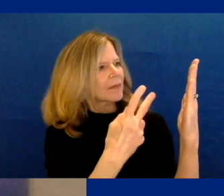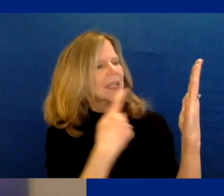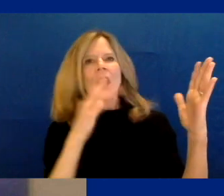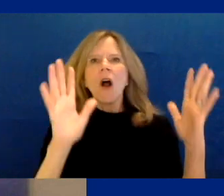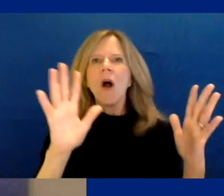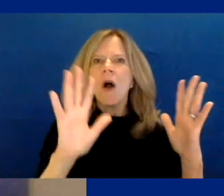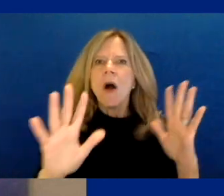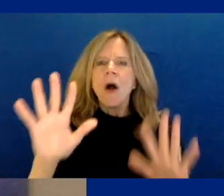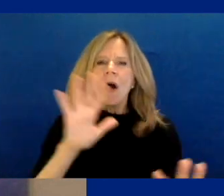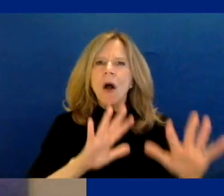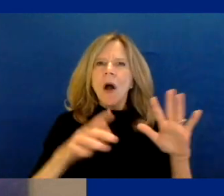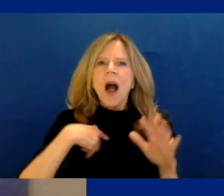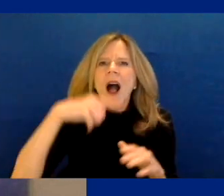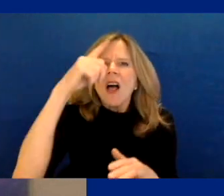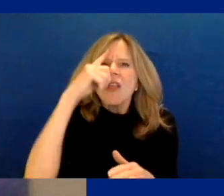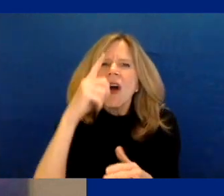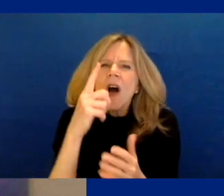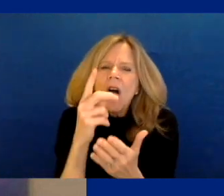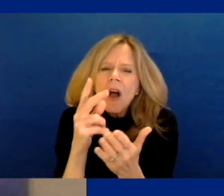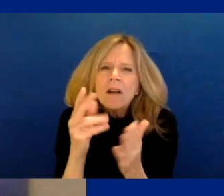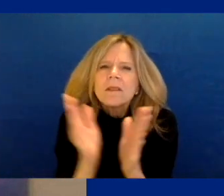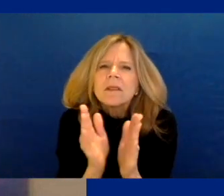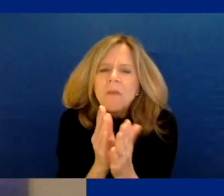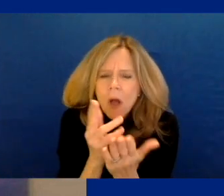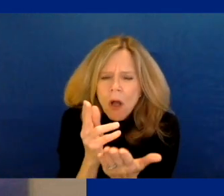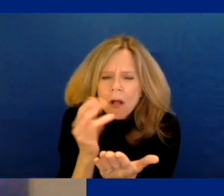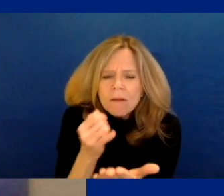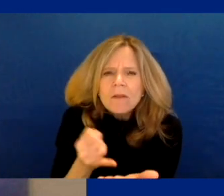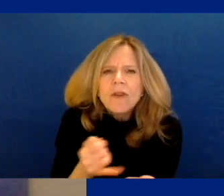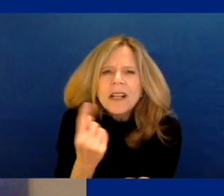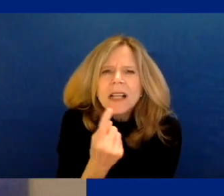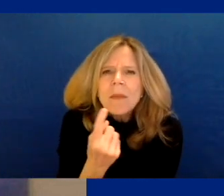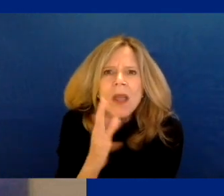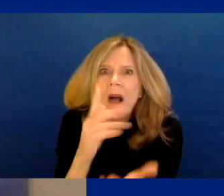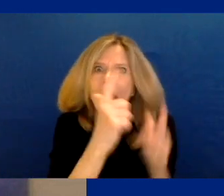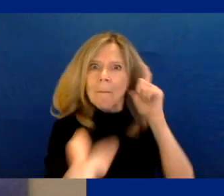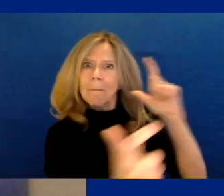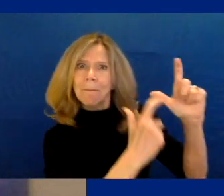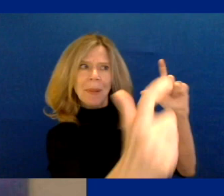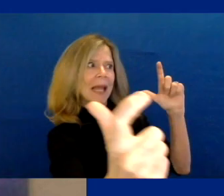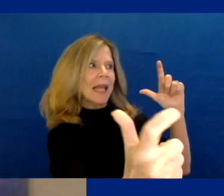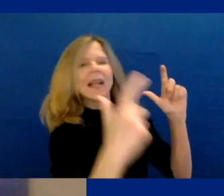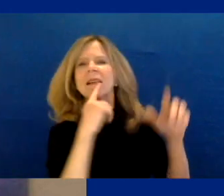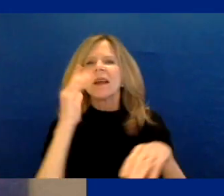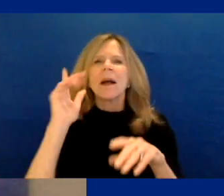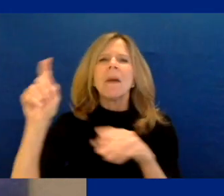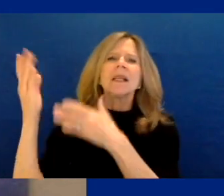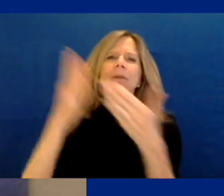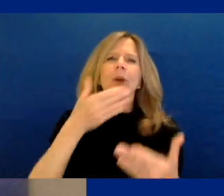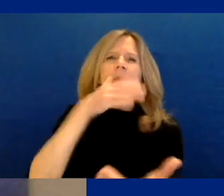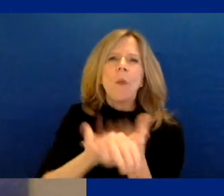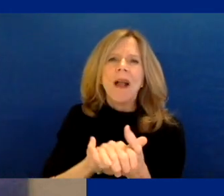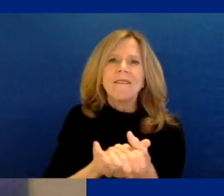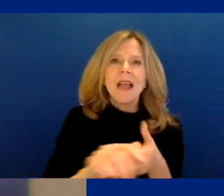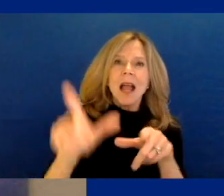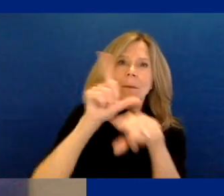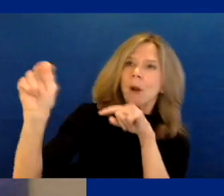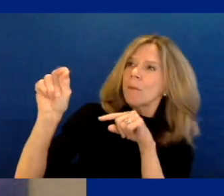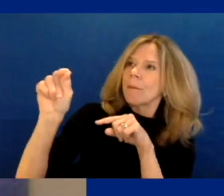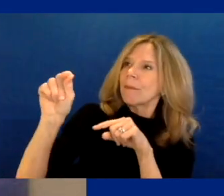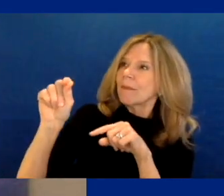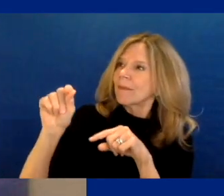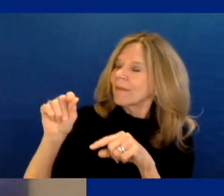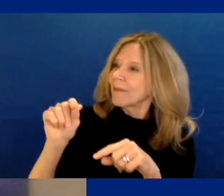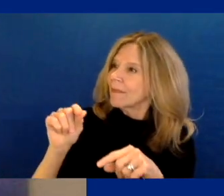in front of it and said, "Oh, I thought this was going to be a little drawing or something. It's huge. I have to go get my wife." And he ran out of the